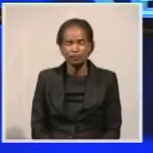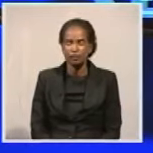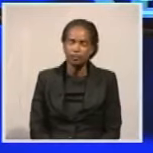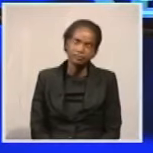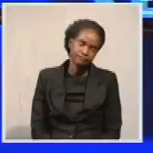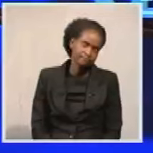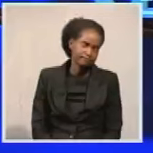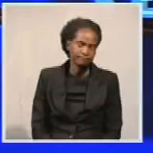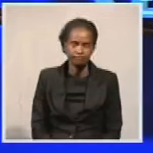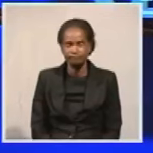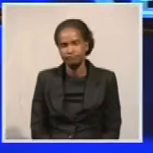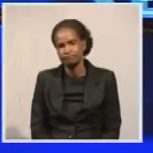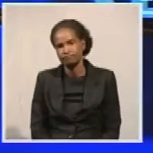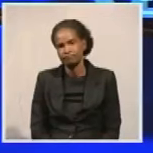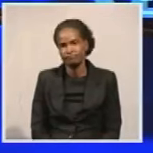You know,